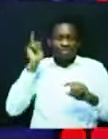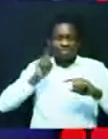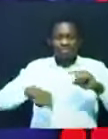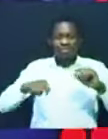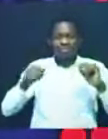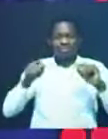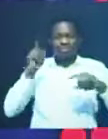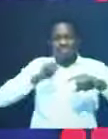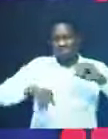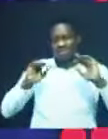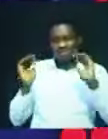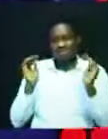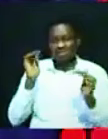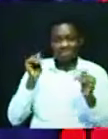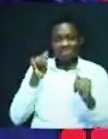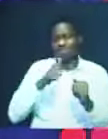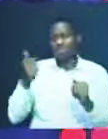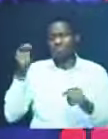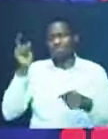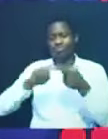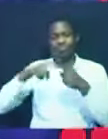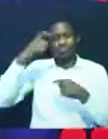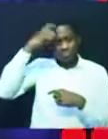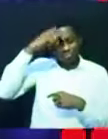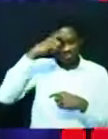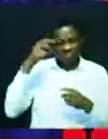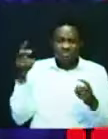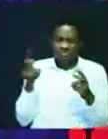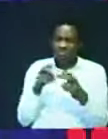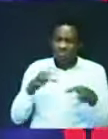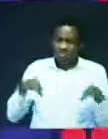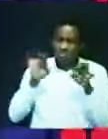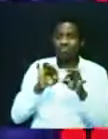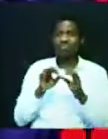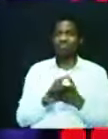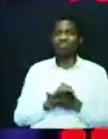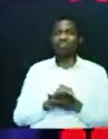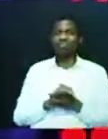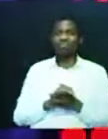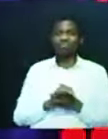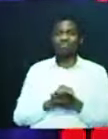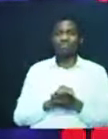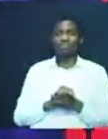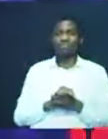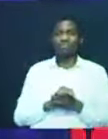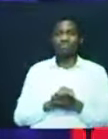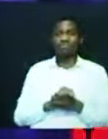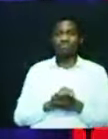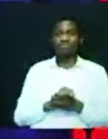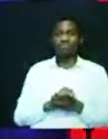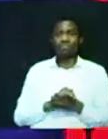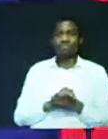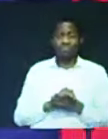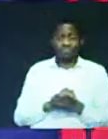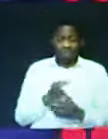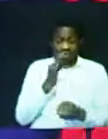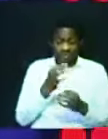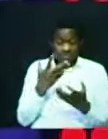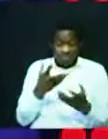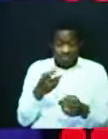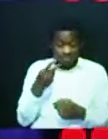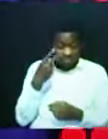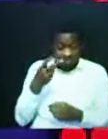den ese ne muta. Na afefedie nyina wonfa nto ho. Now, if you want to see wisdom on the streets, then pay attention to